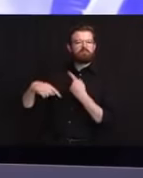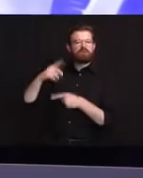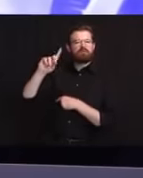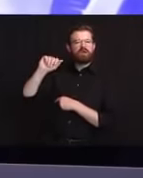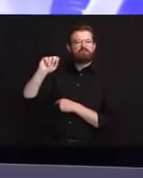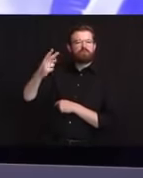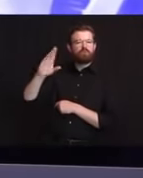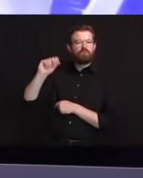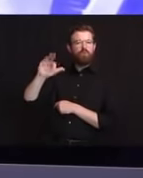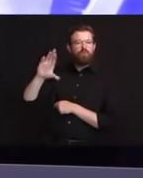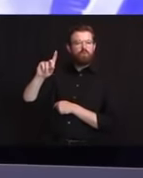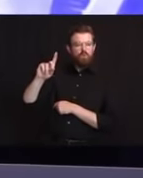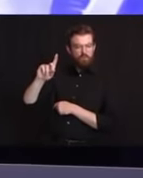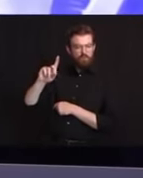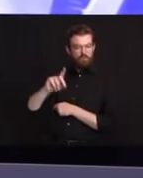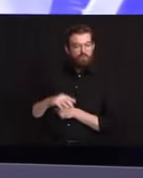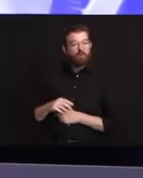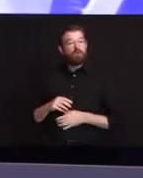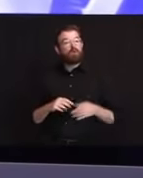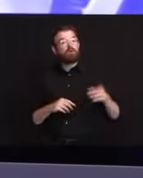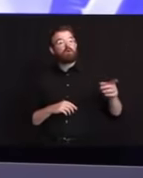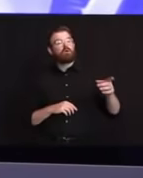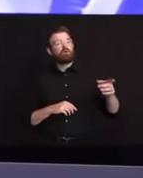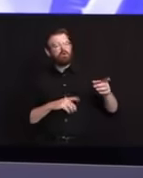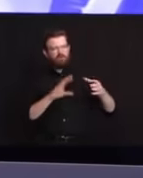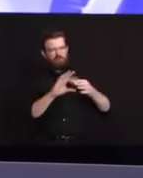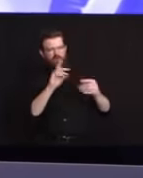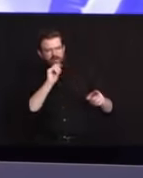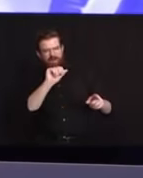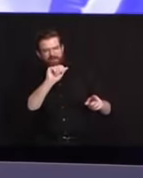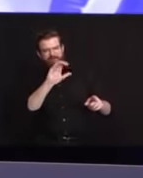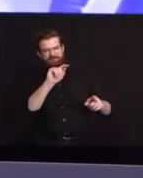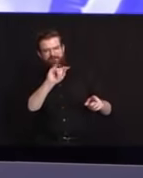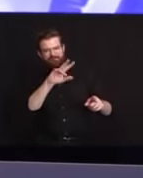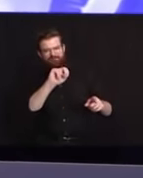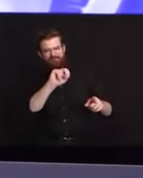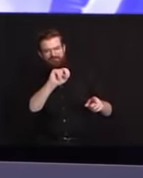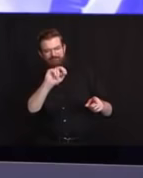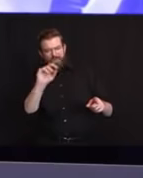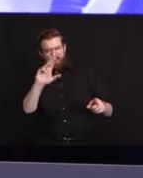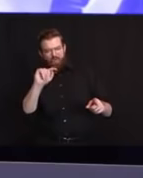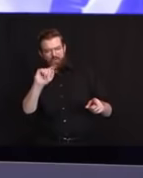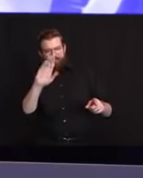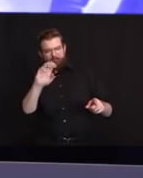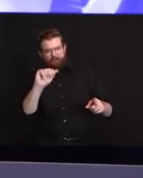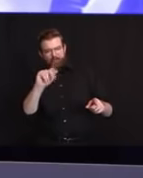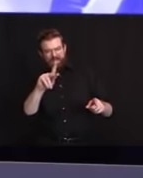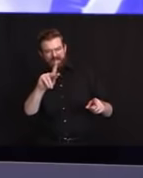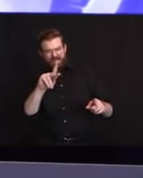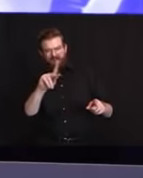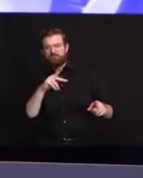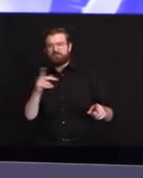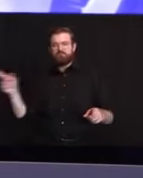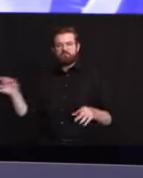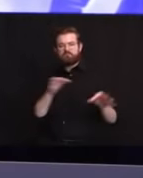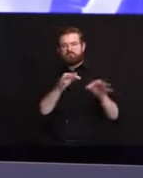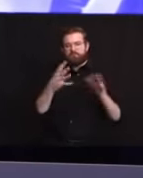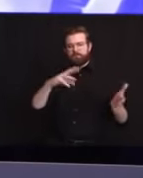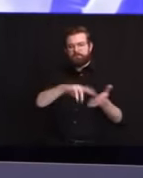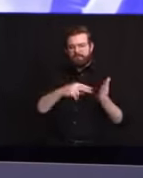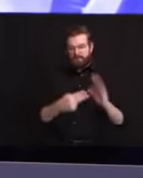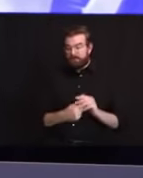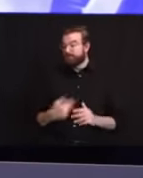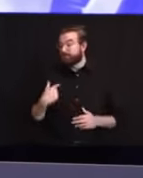I can tell you that we look at every single case in long-term care every single day, and we receive a line